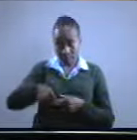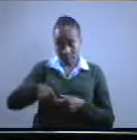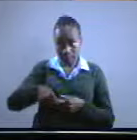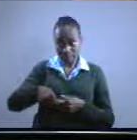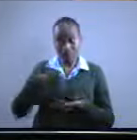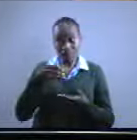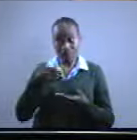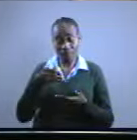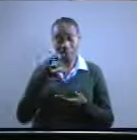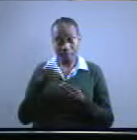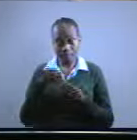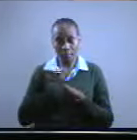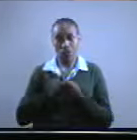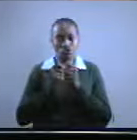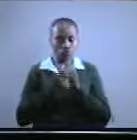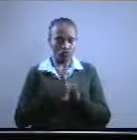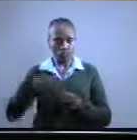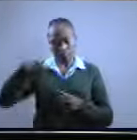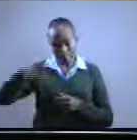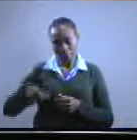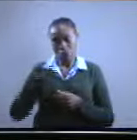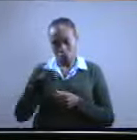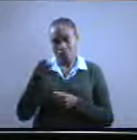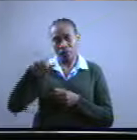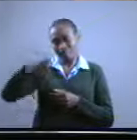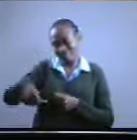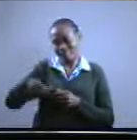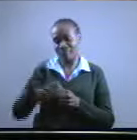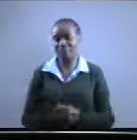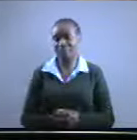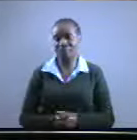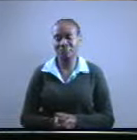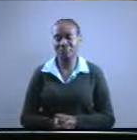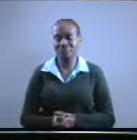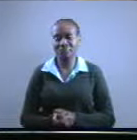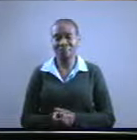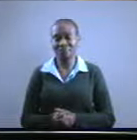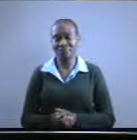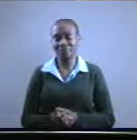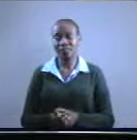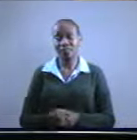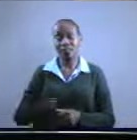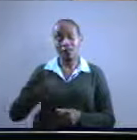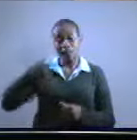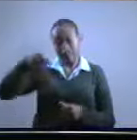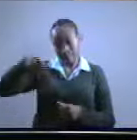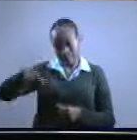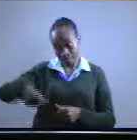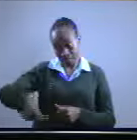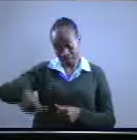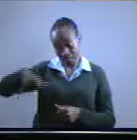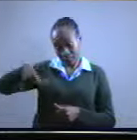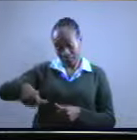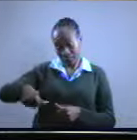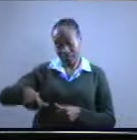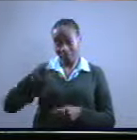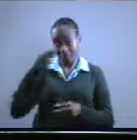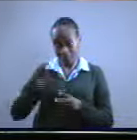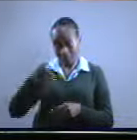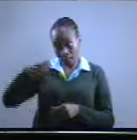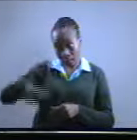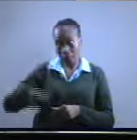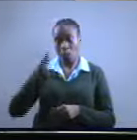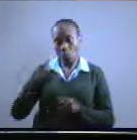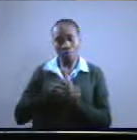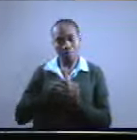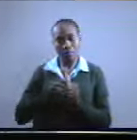may thereafter press the correct button. The last button pressed will be recorded as a member's vote when the